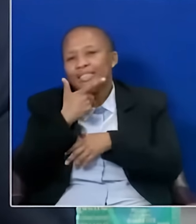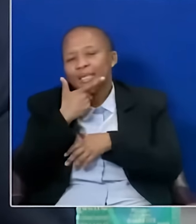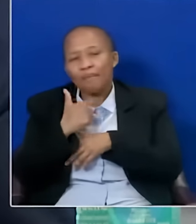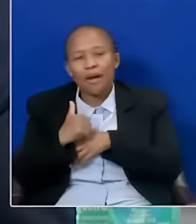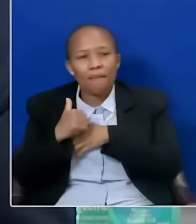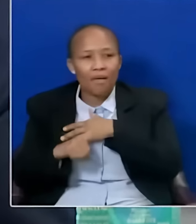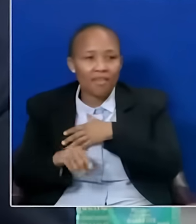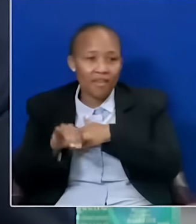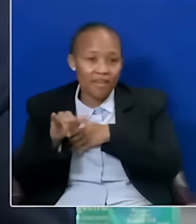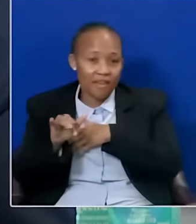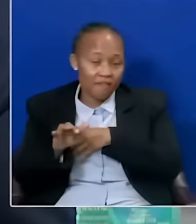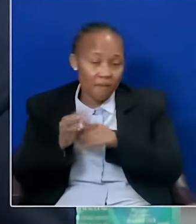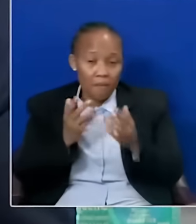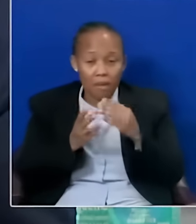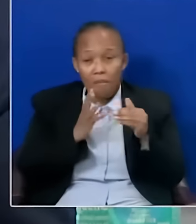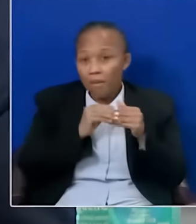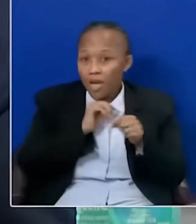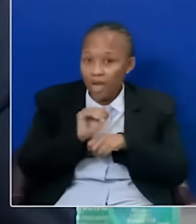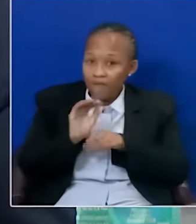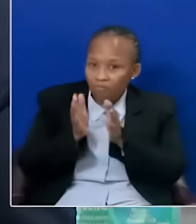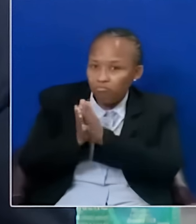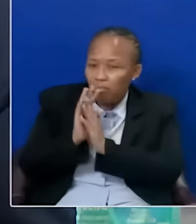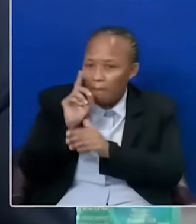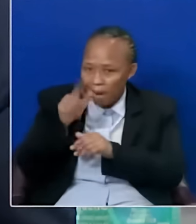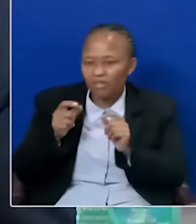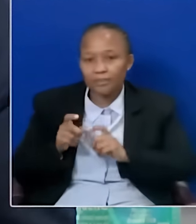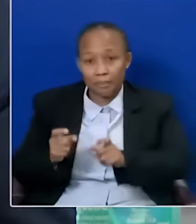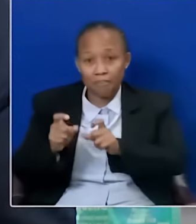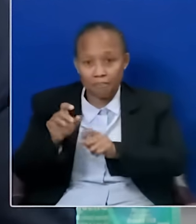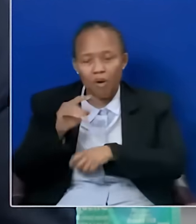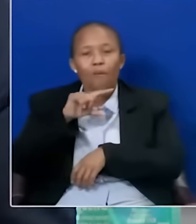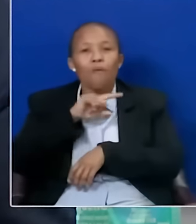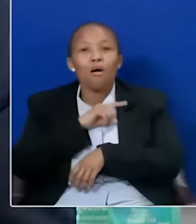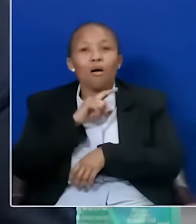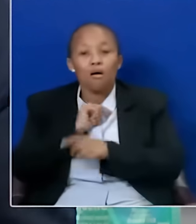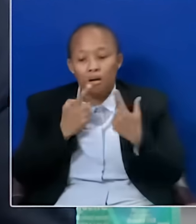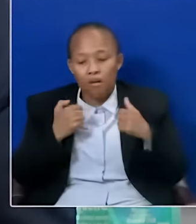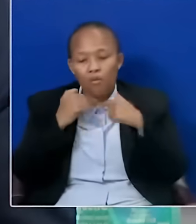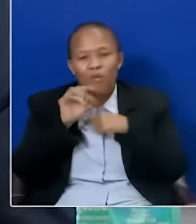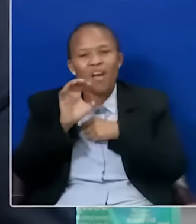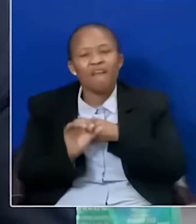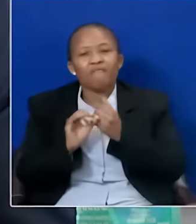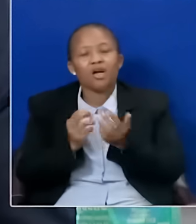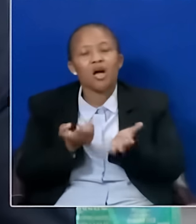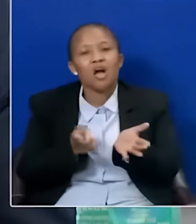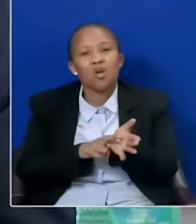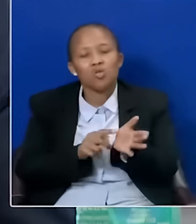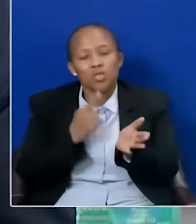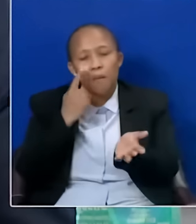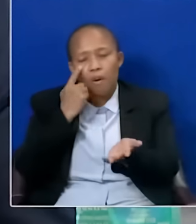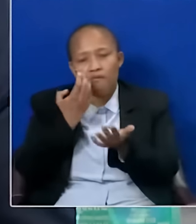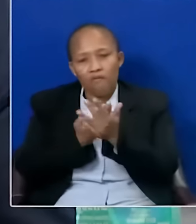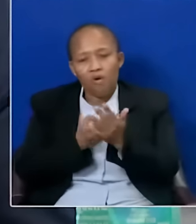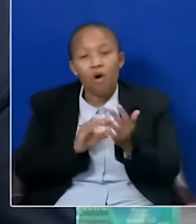expedited, because we have records that it was only registered on the 3rd